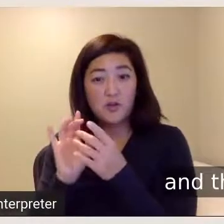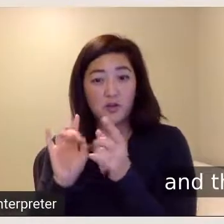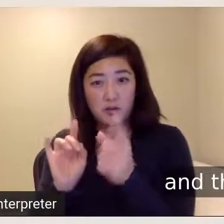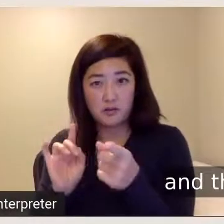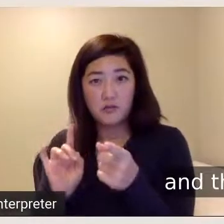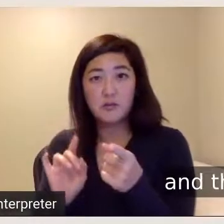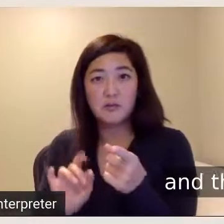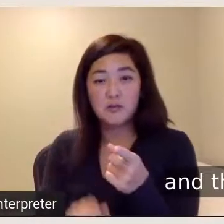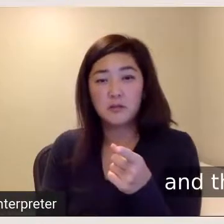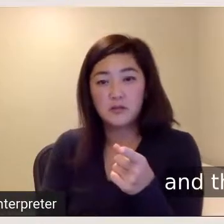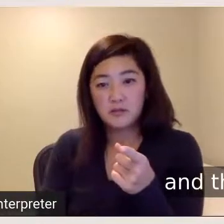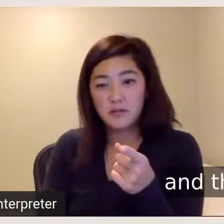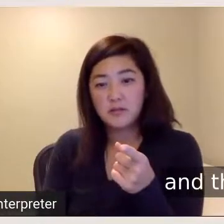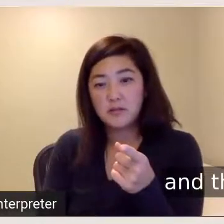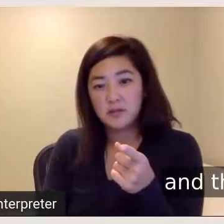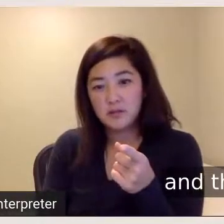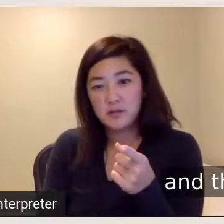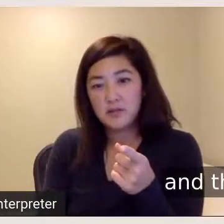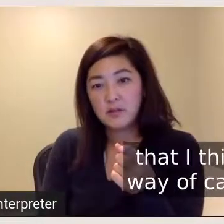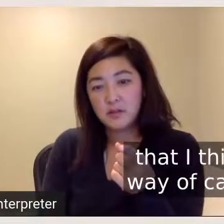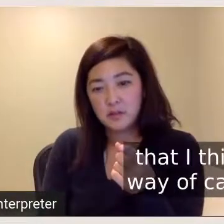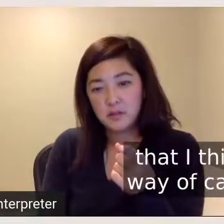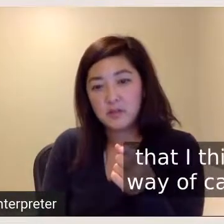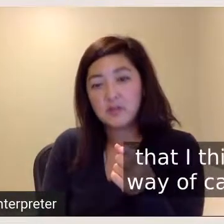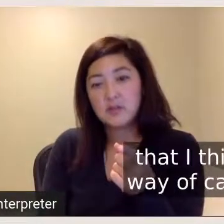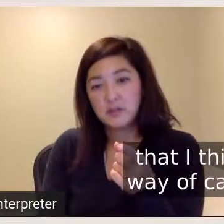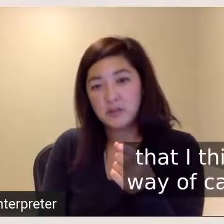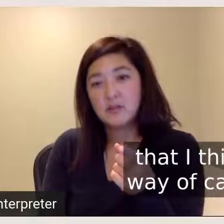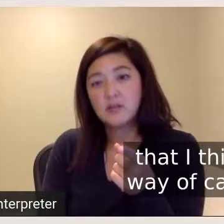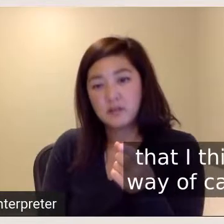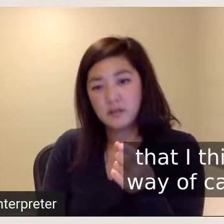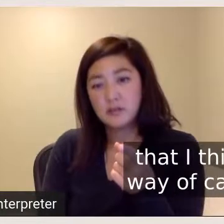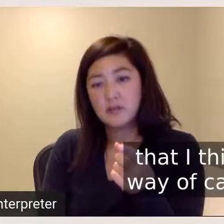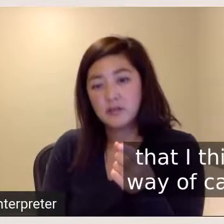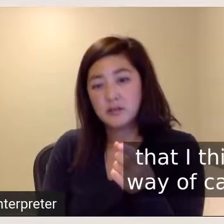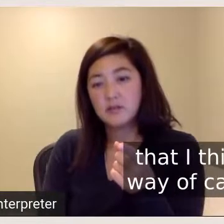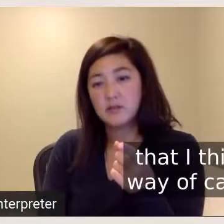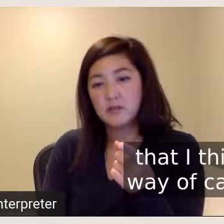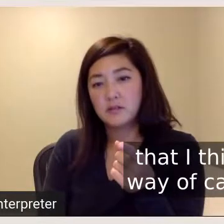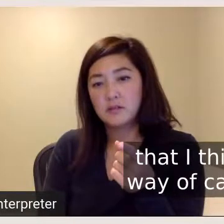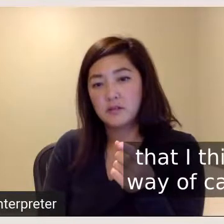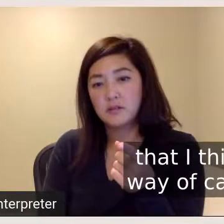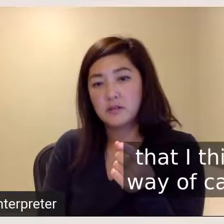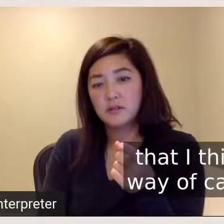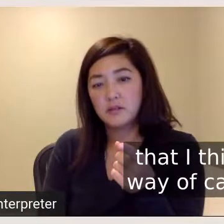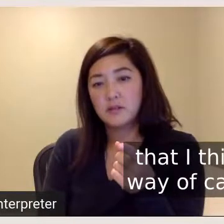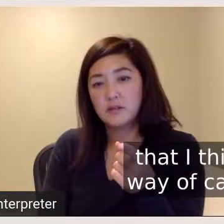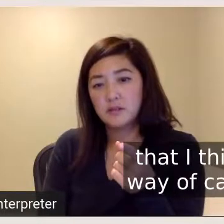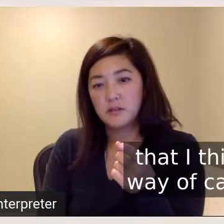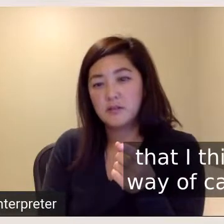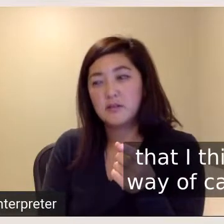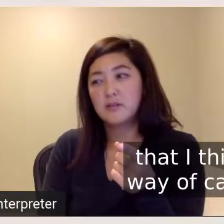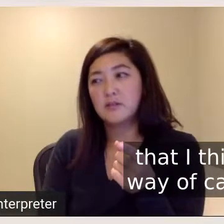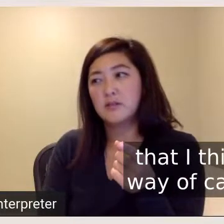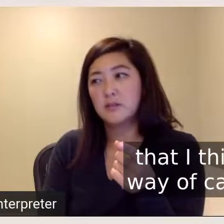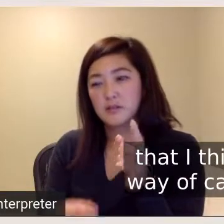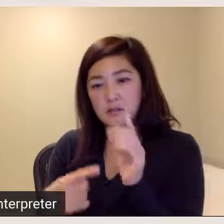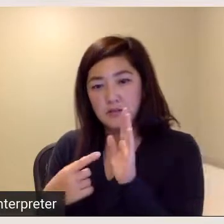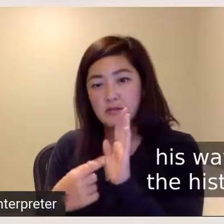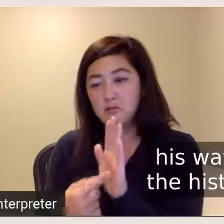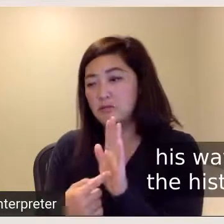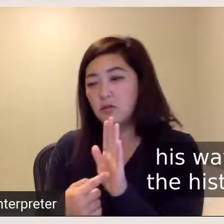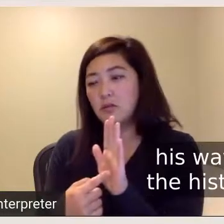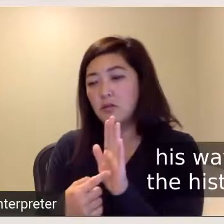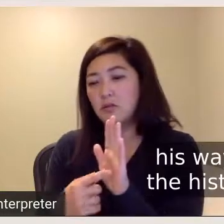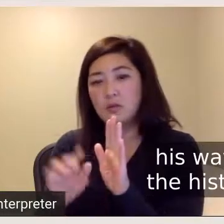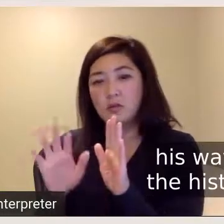is the film that I think captured his way of capturing the war,